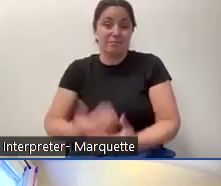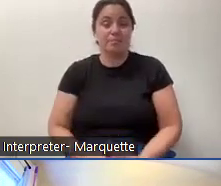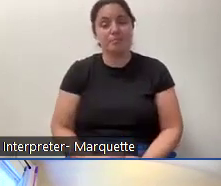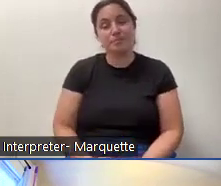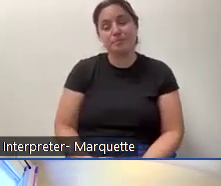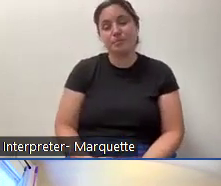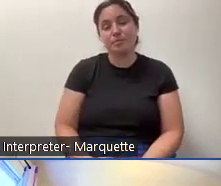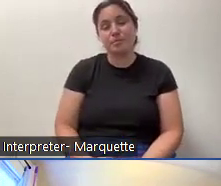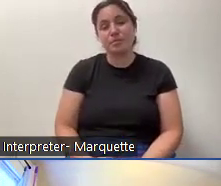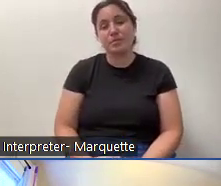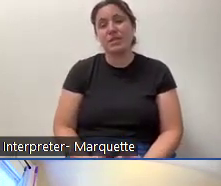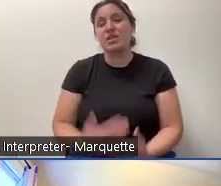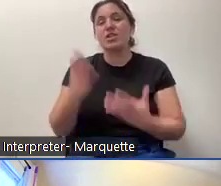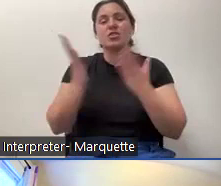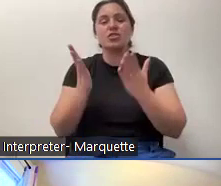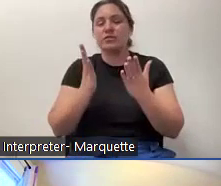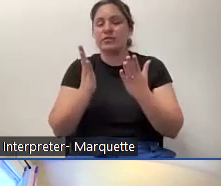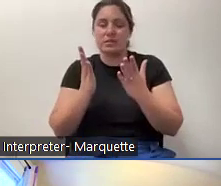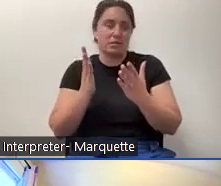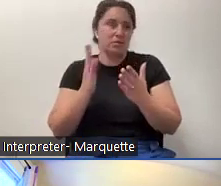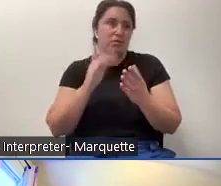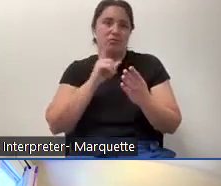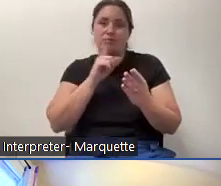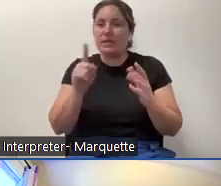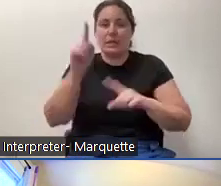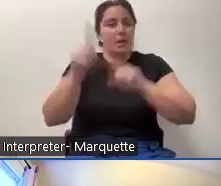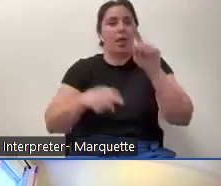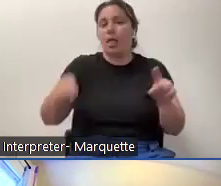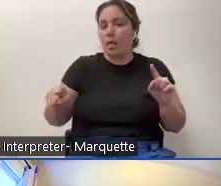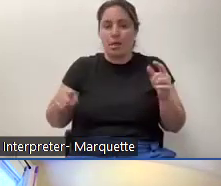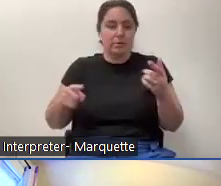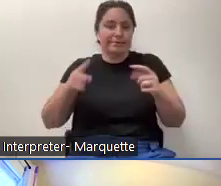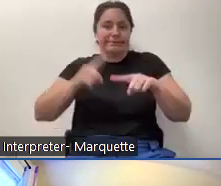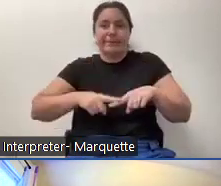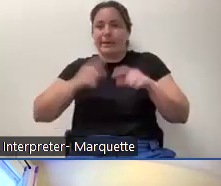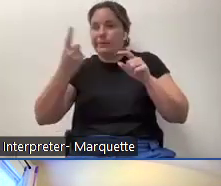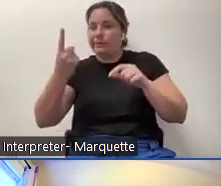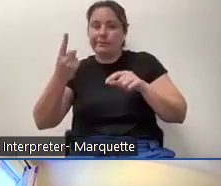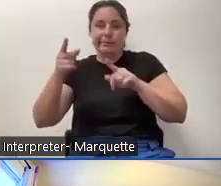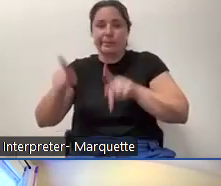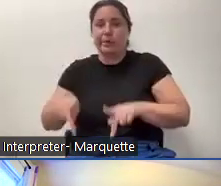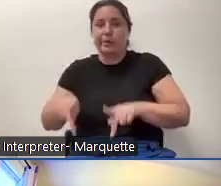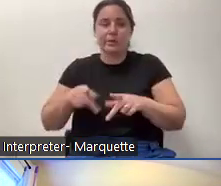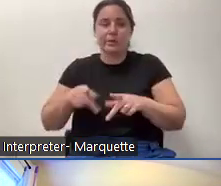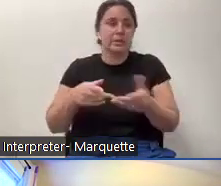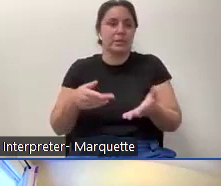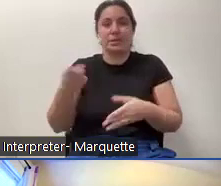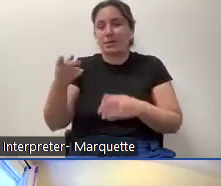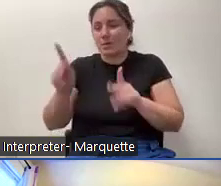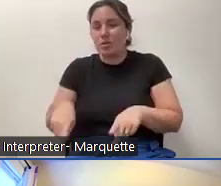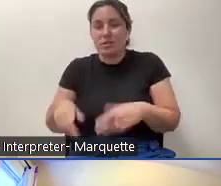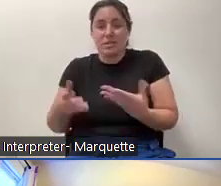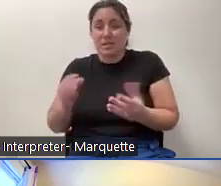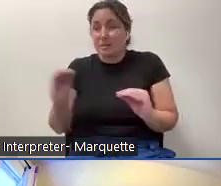mentioned, services are tailored on an individual basis. They can be provided to folks maybe with little to no work